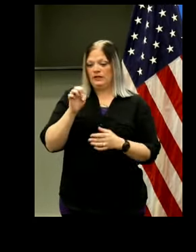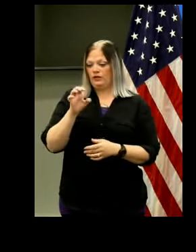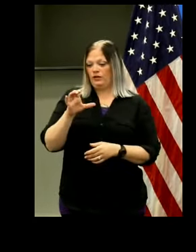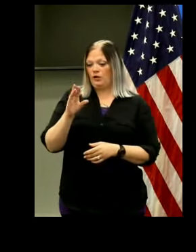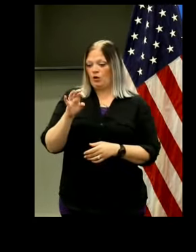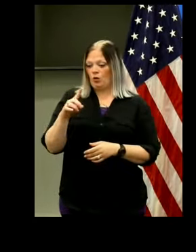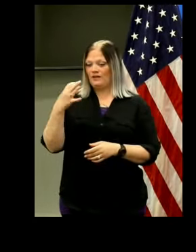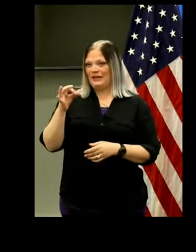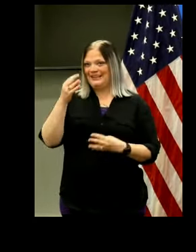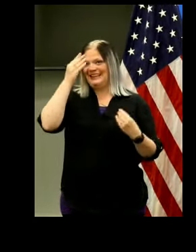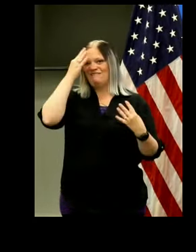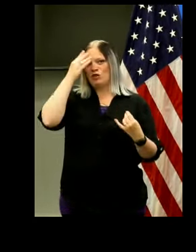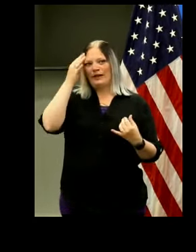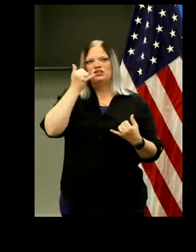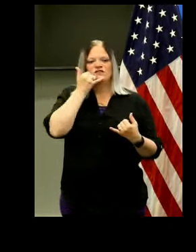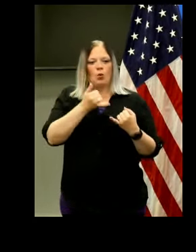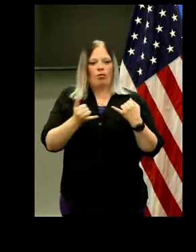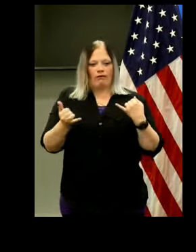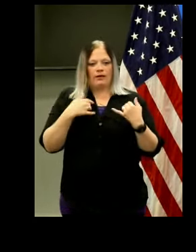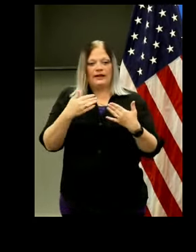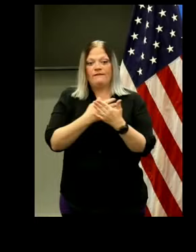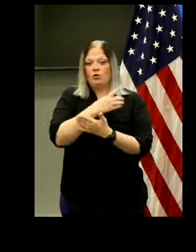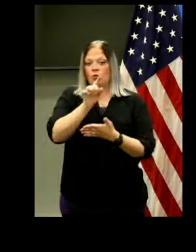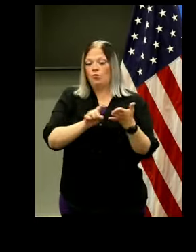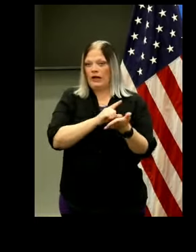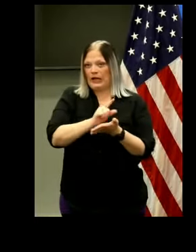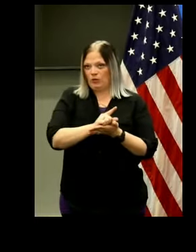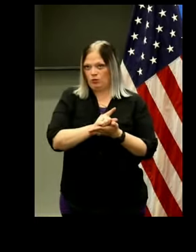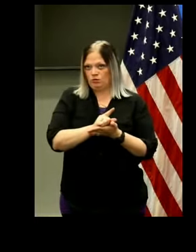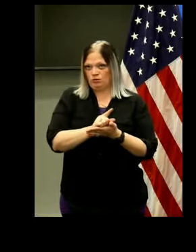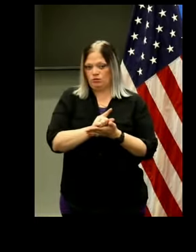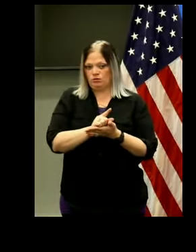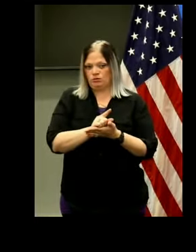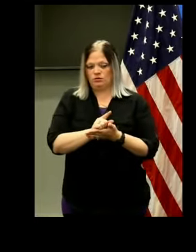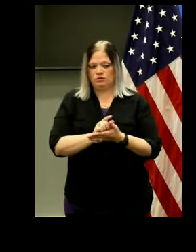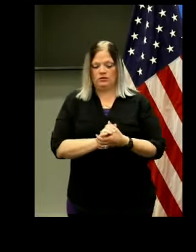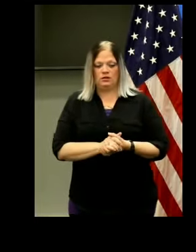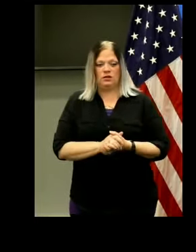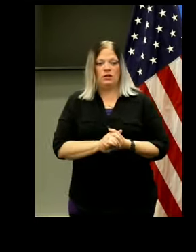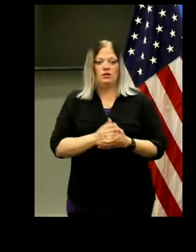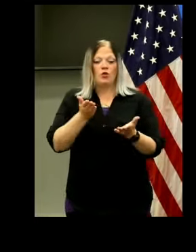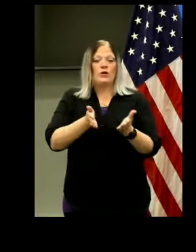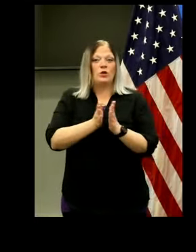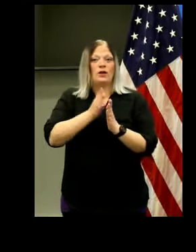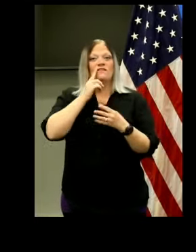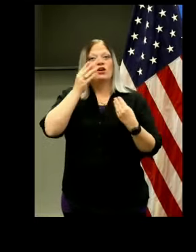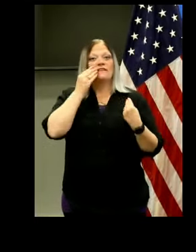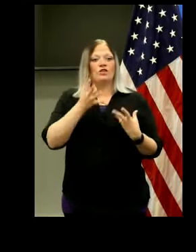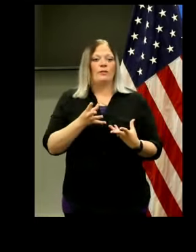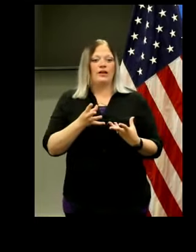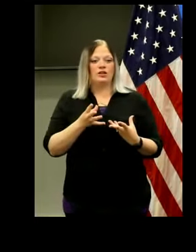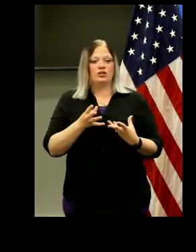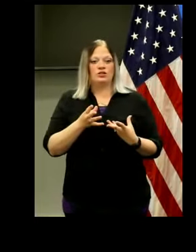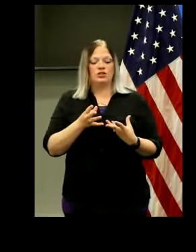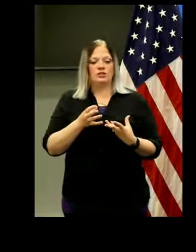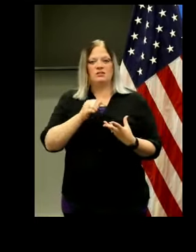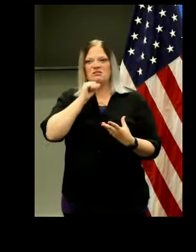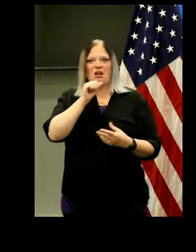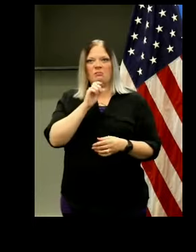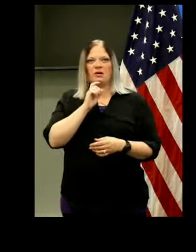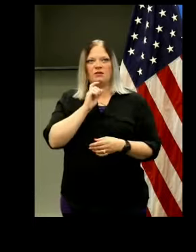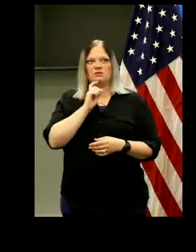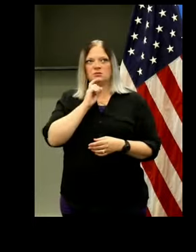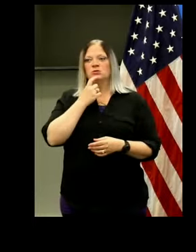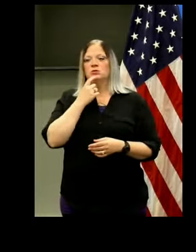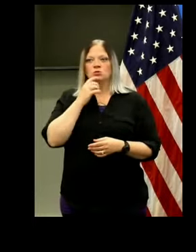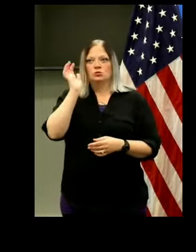COVID-19 information line. So we have new hours of operation. The requests for information have not been intense, especially as